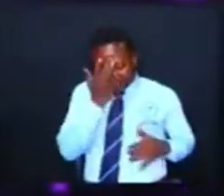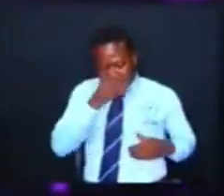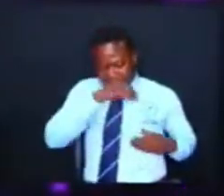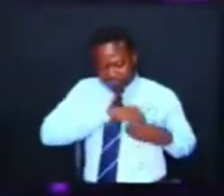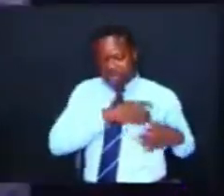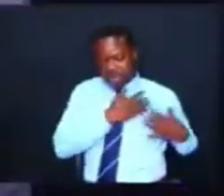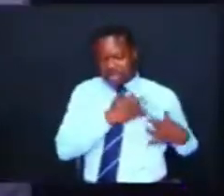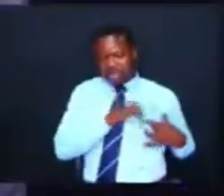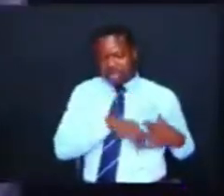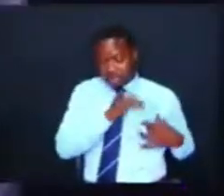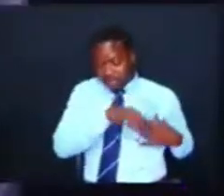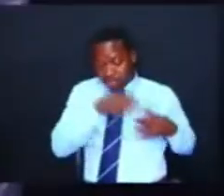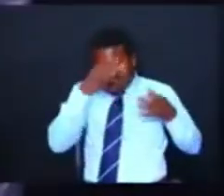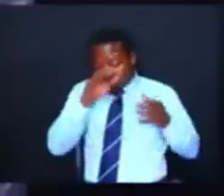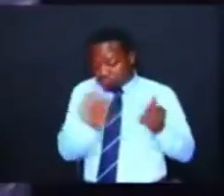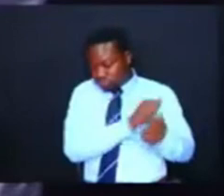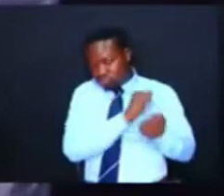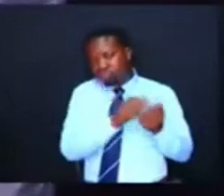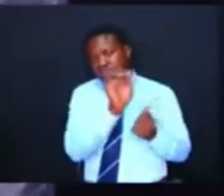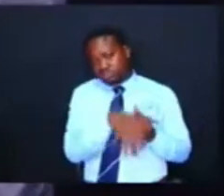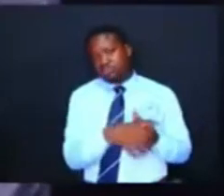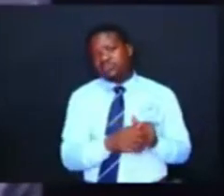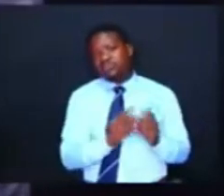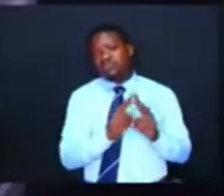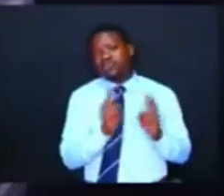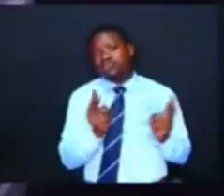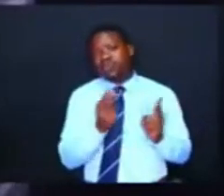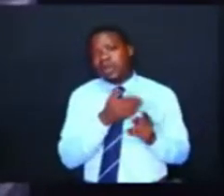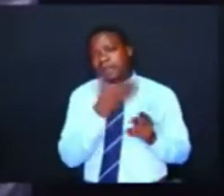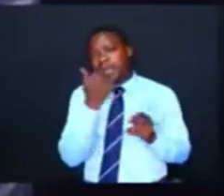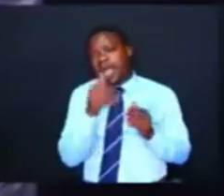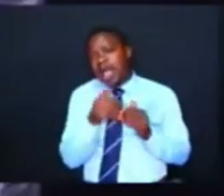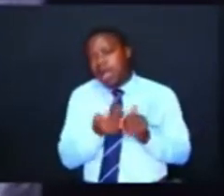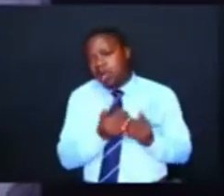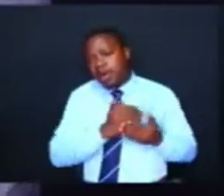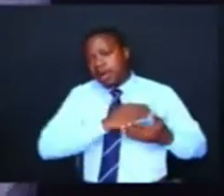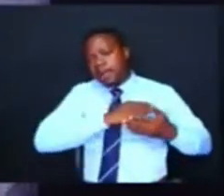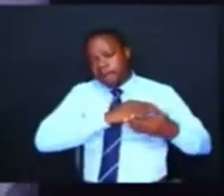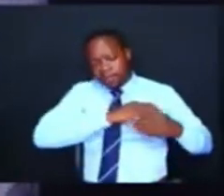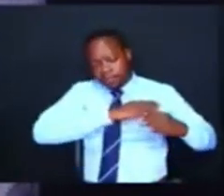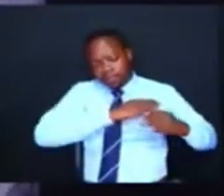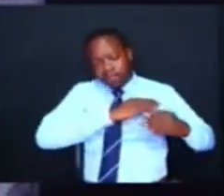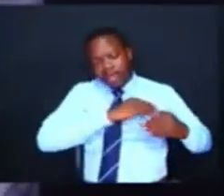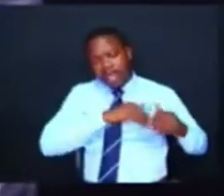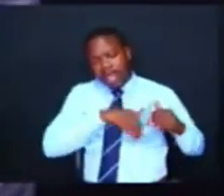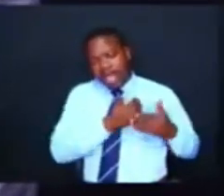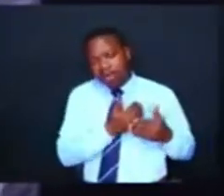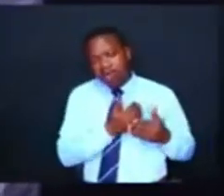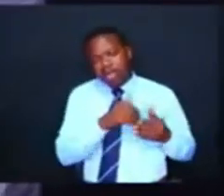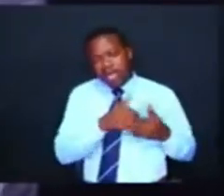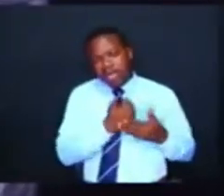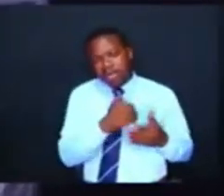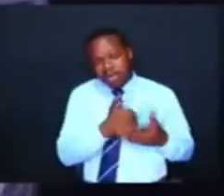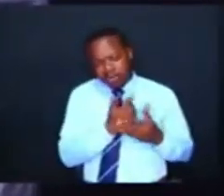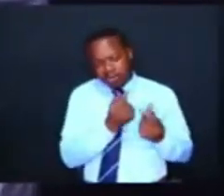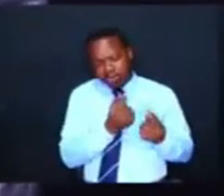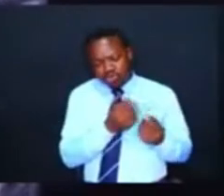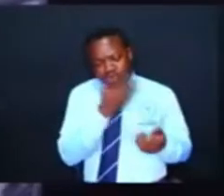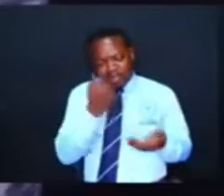it destroys. So the best way is to prevent it from attacking